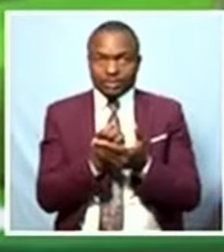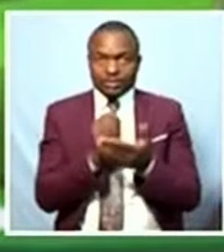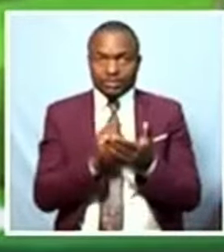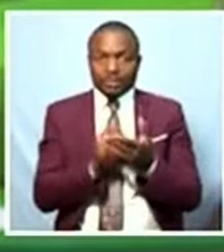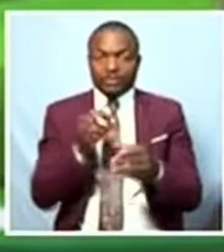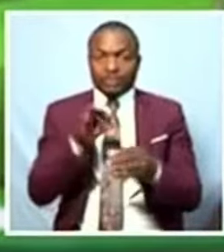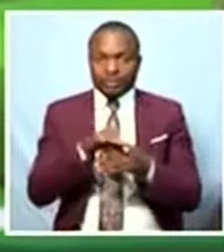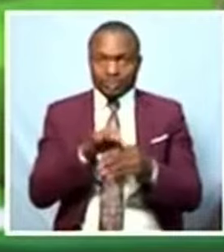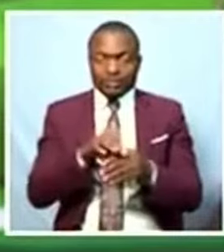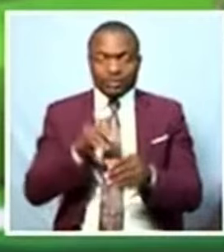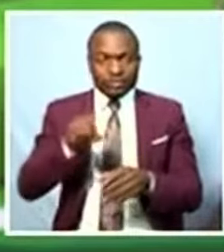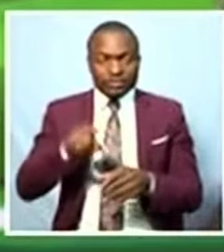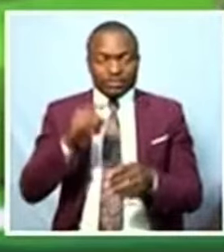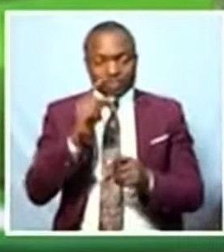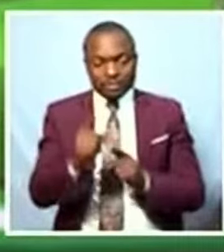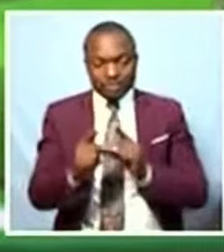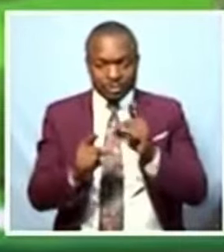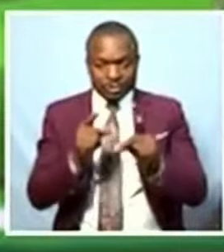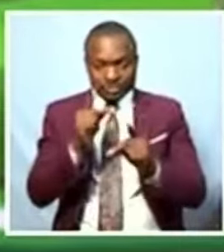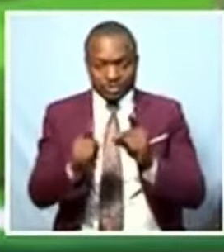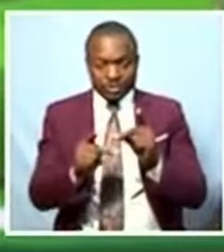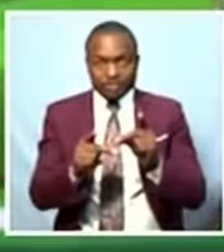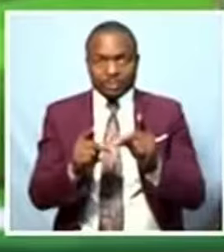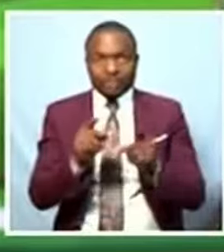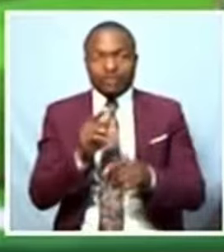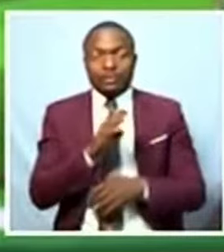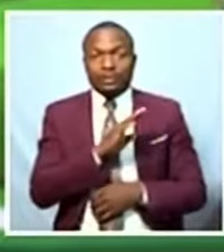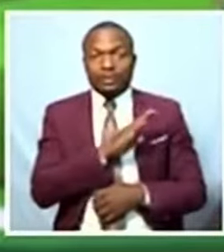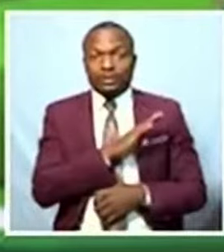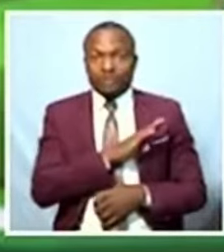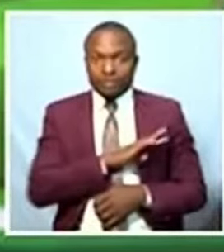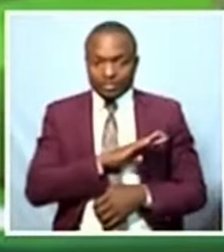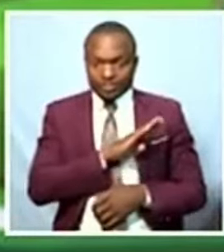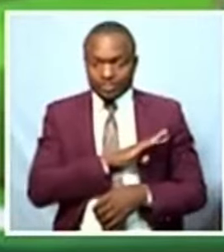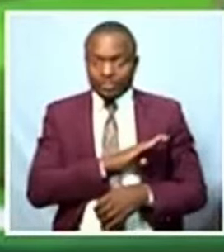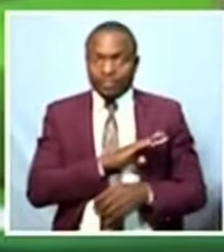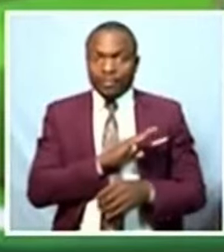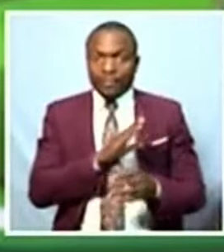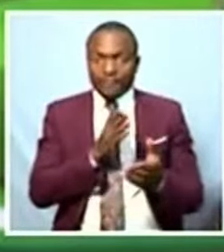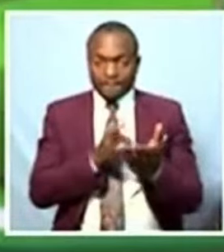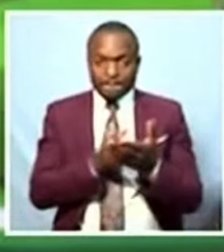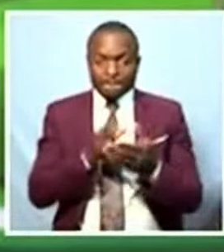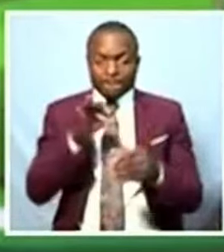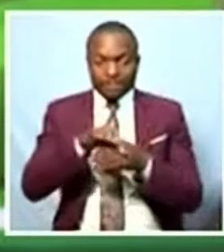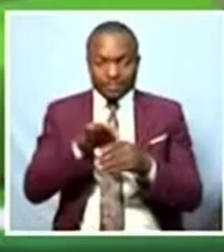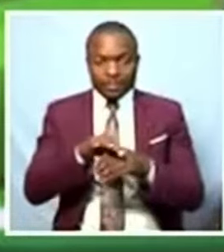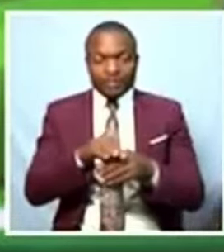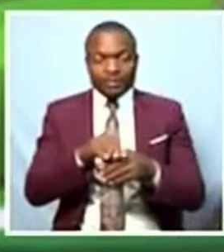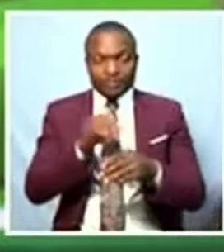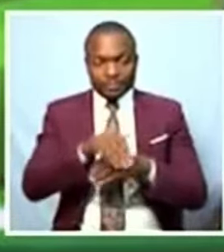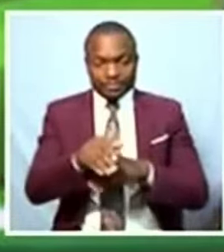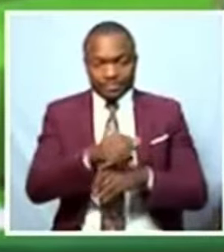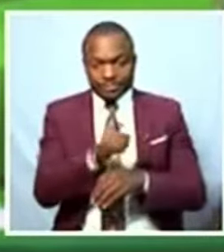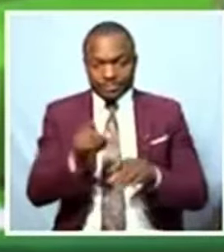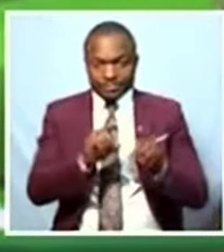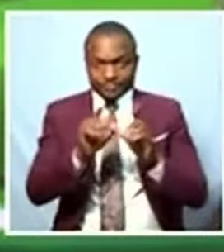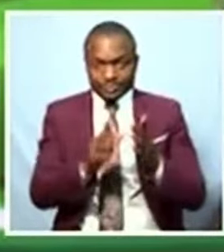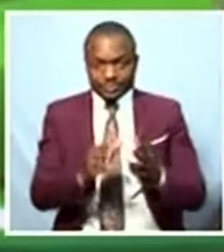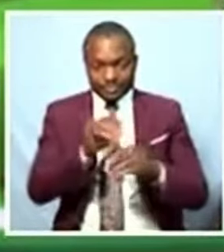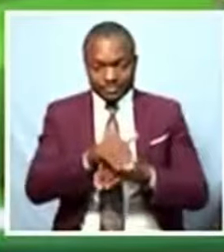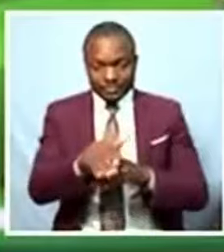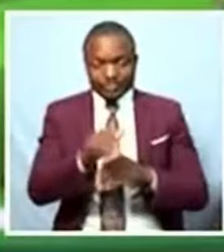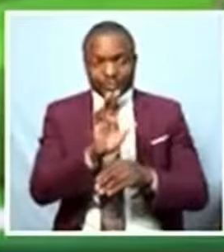nomination requirements and procedures, the conduct of nominations during which candidates file their nomination papers, and the Commission verifies